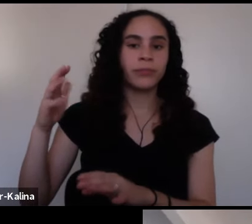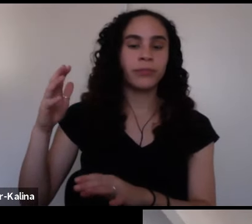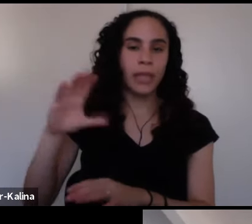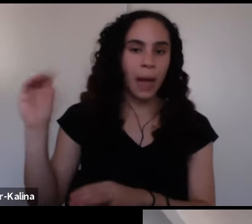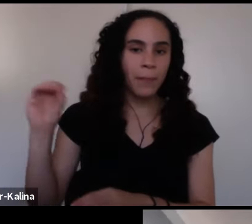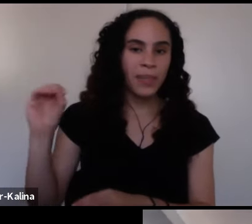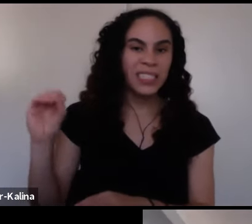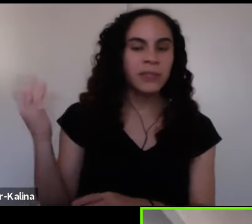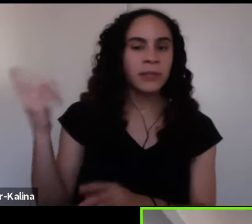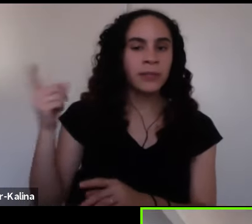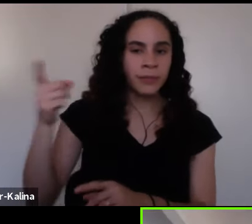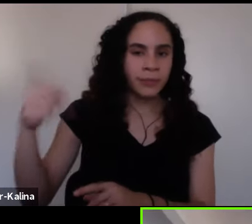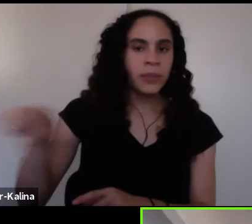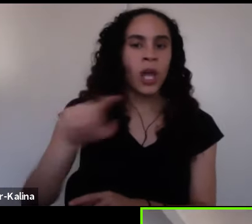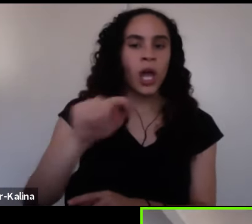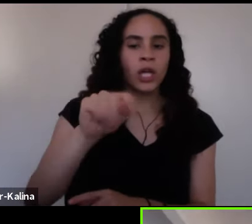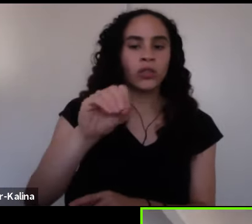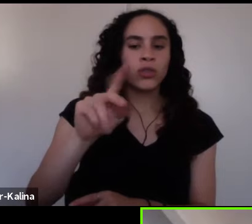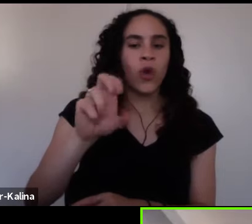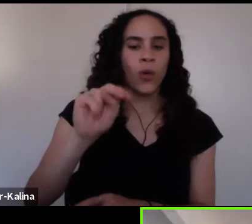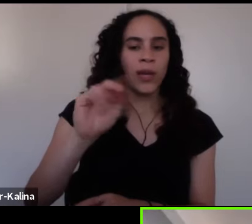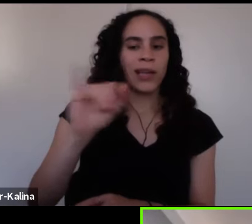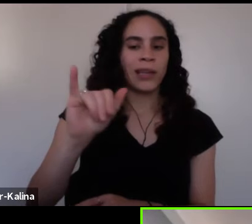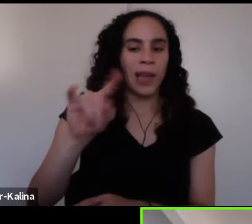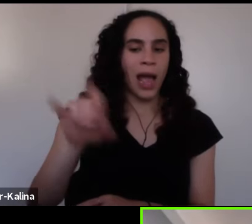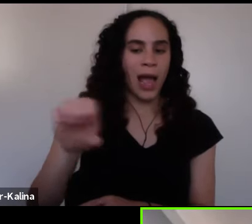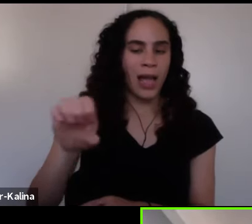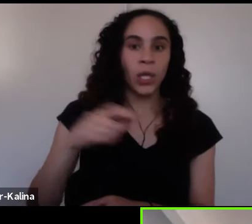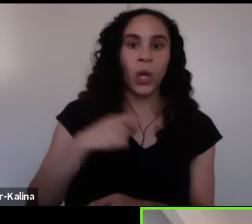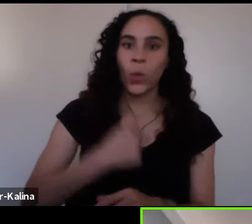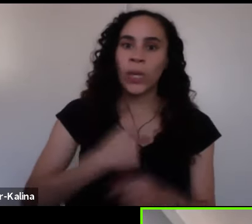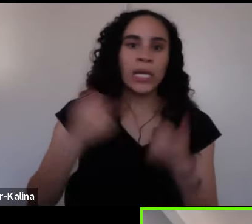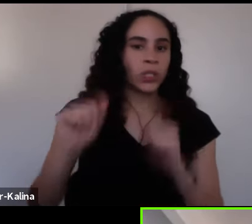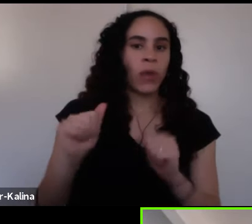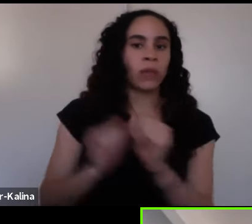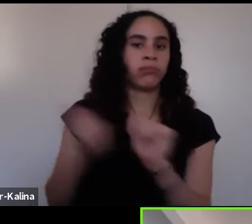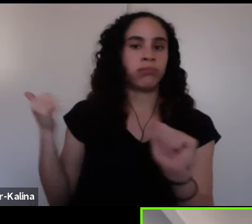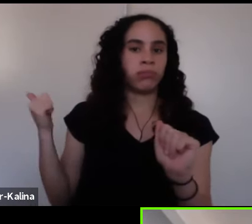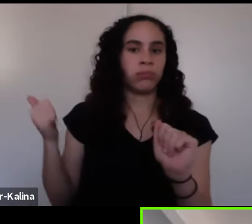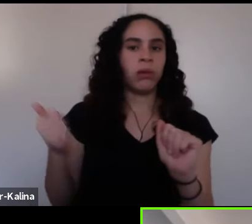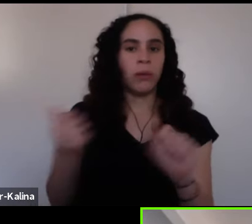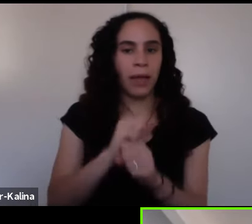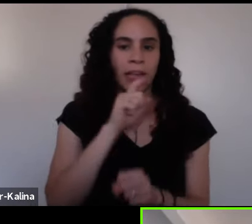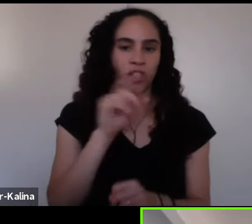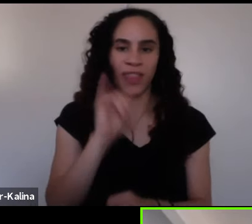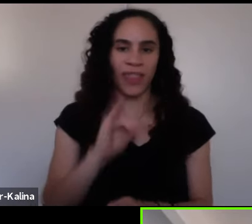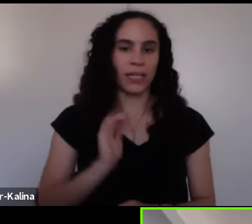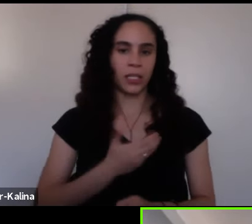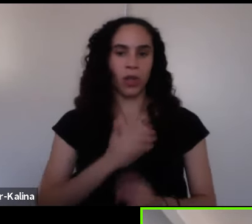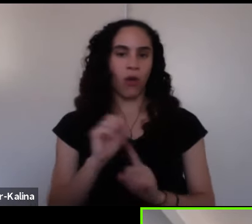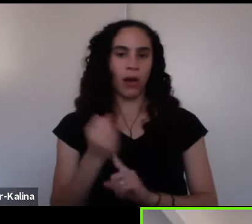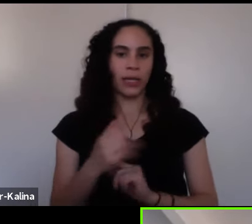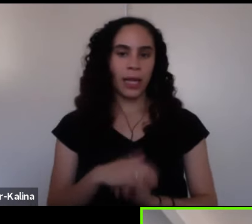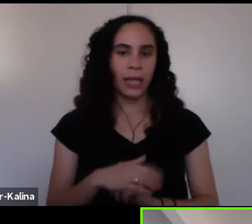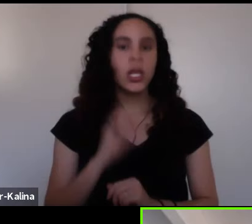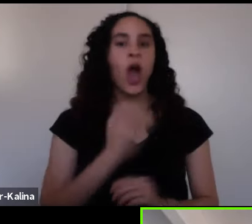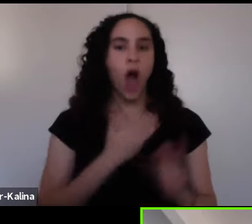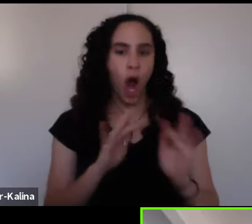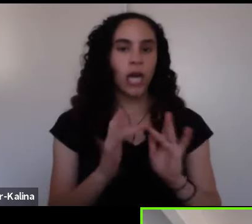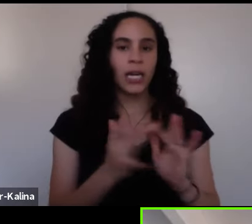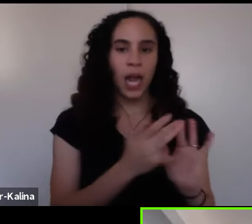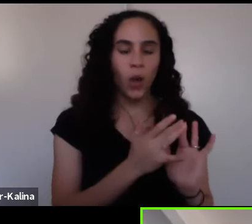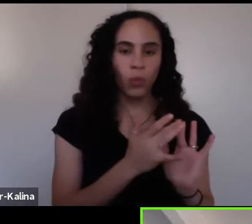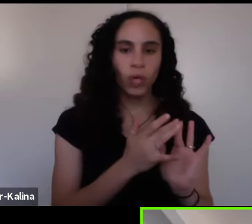And we work really hard to get away from that. We work really hard to make sure that that's not the case for us. Our affinity networks are fully